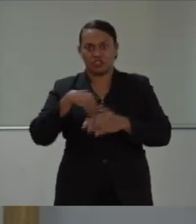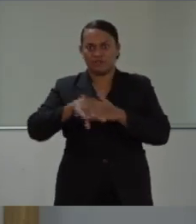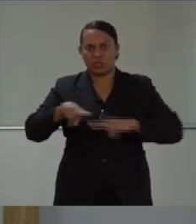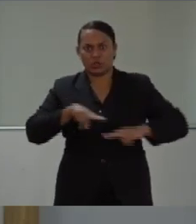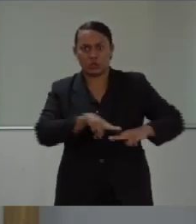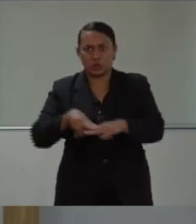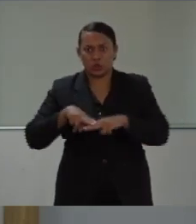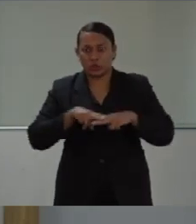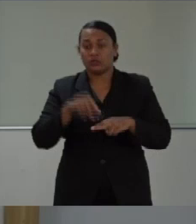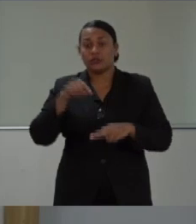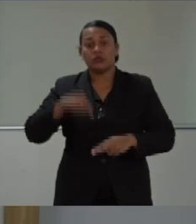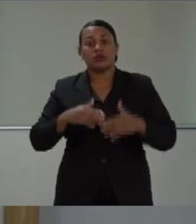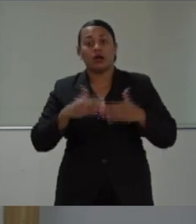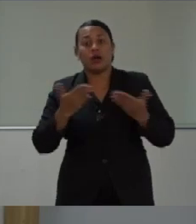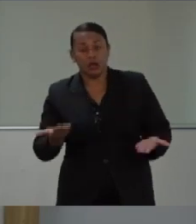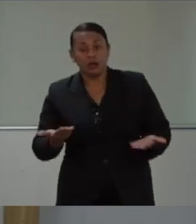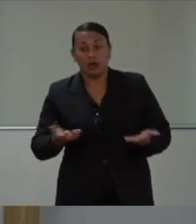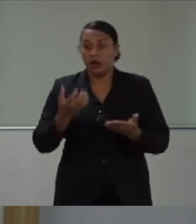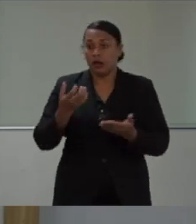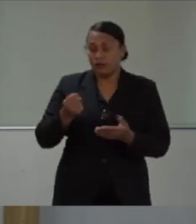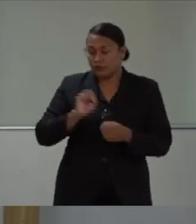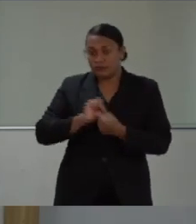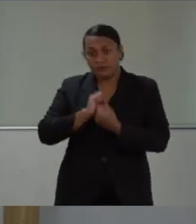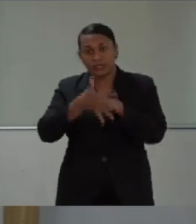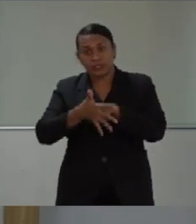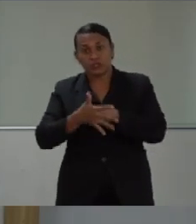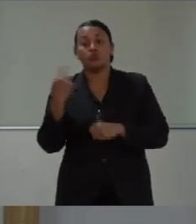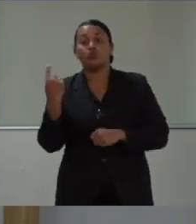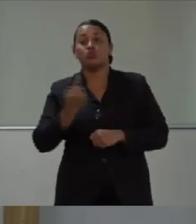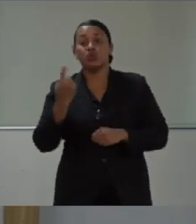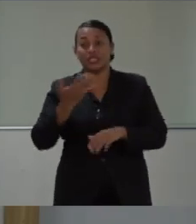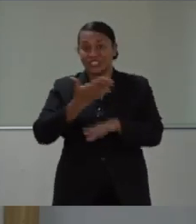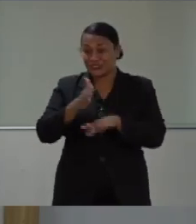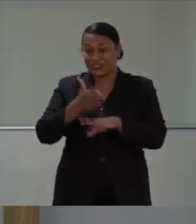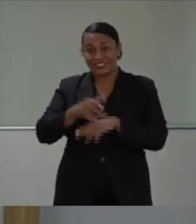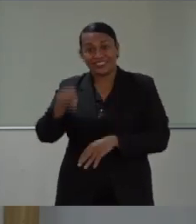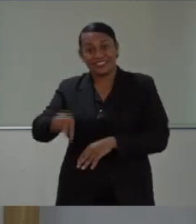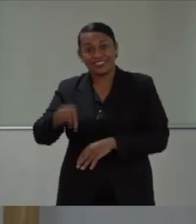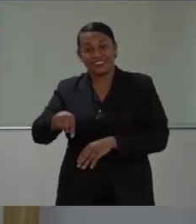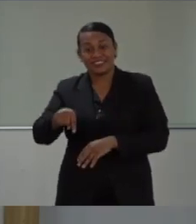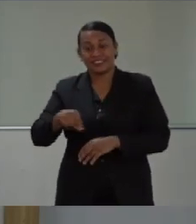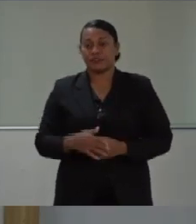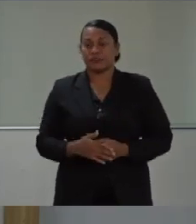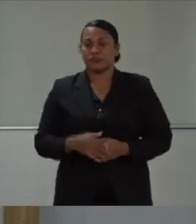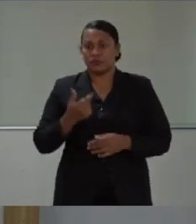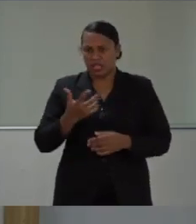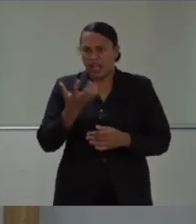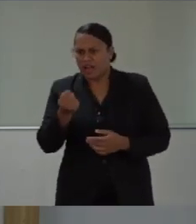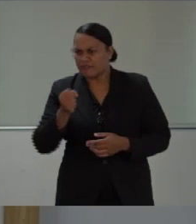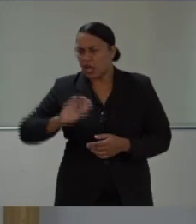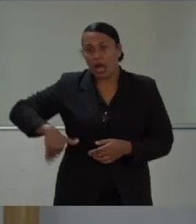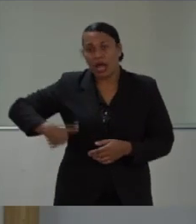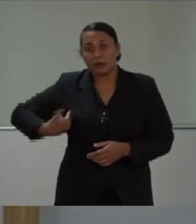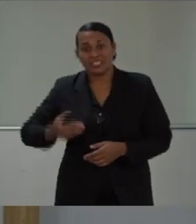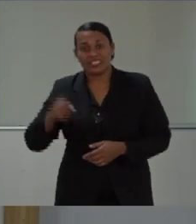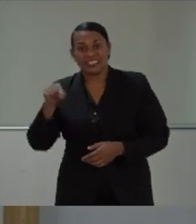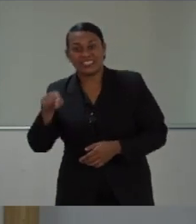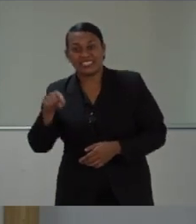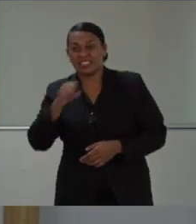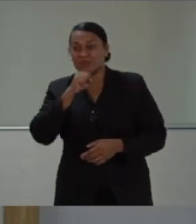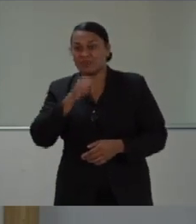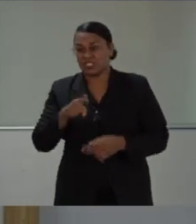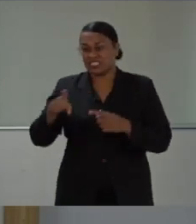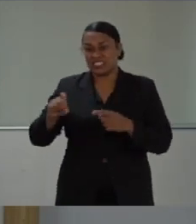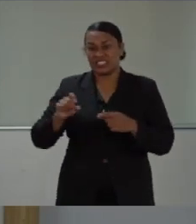newly confirmed case of coronavirus is the husband of an existing patient from Lautoka, the Zumba classmate of